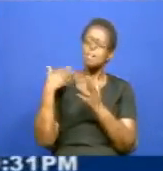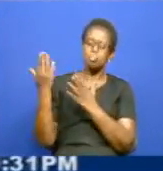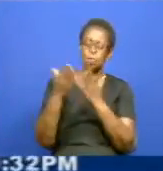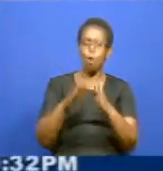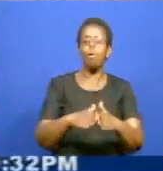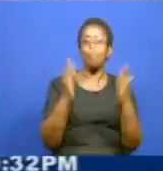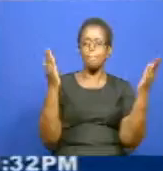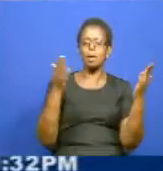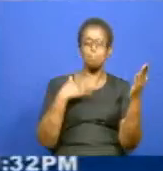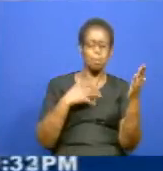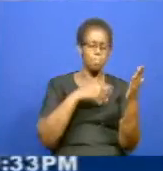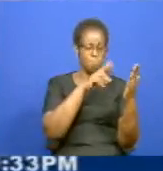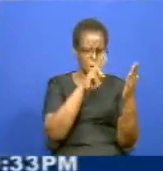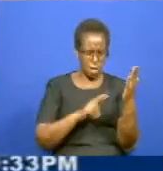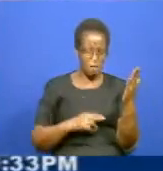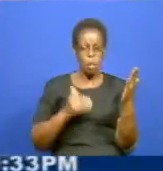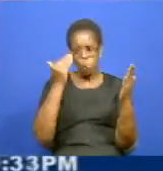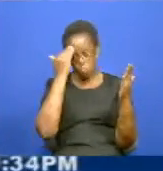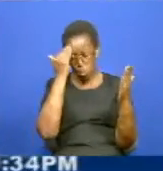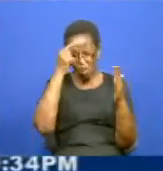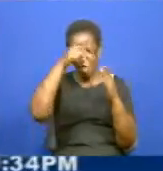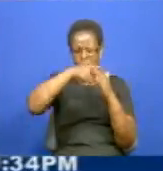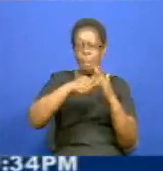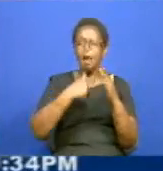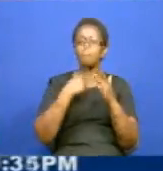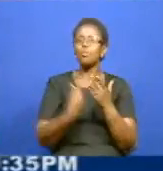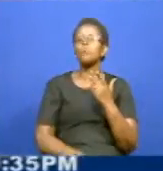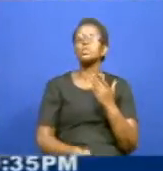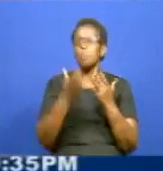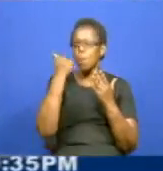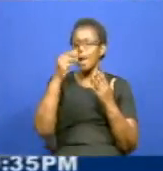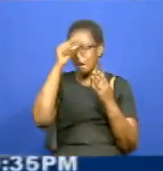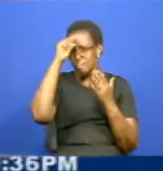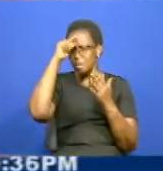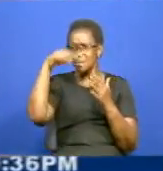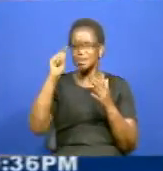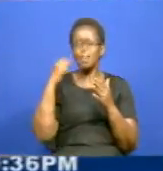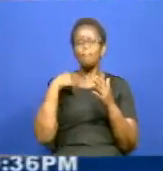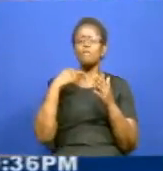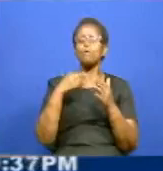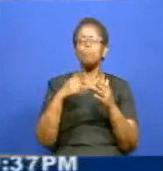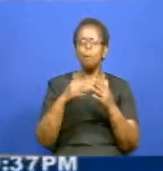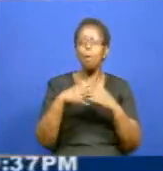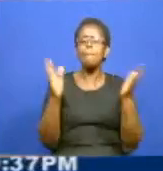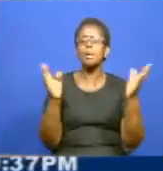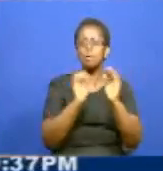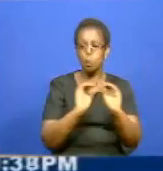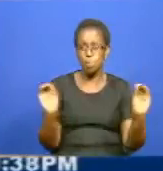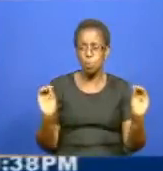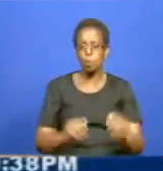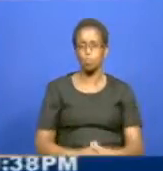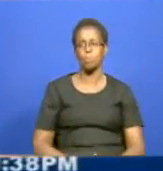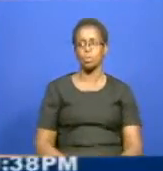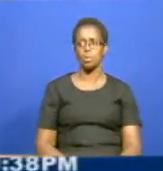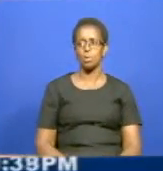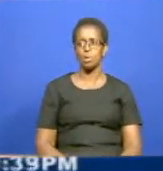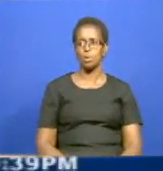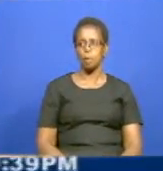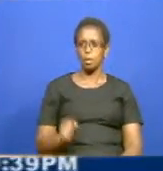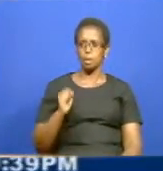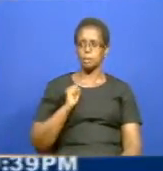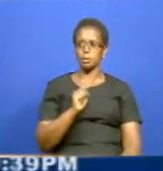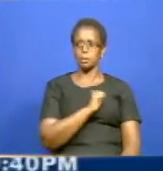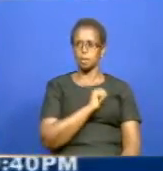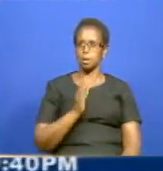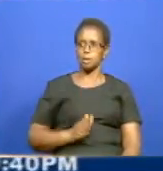kitu gani kiko ndani na ni kwa sababu gani serikali haitaki kuifichua. Asante sana mwana. Next statement, Senator Gertrude